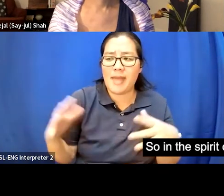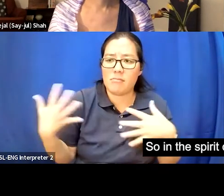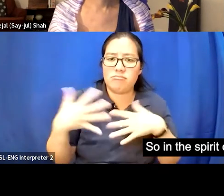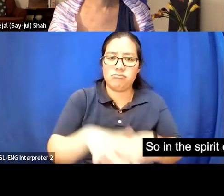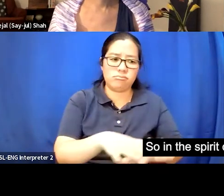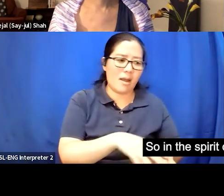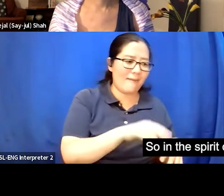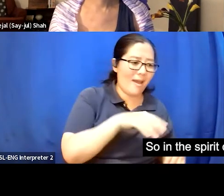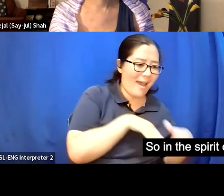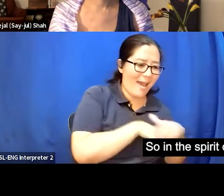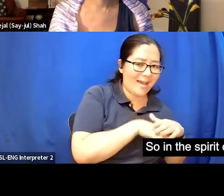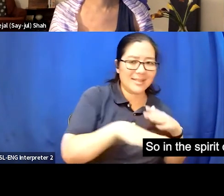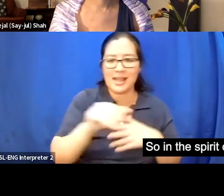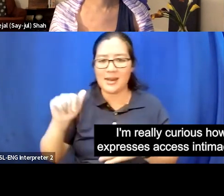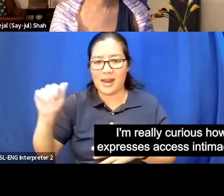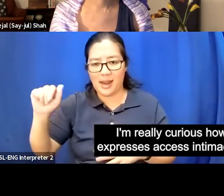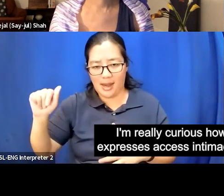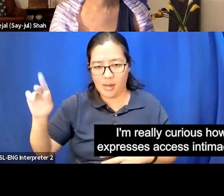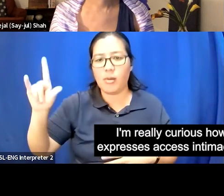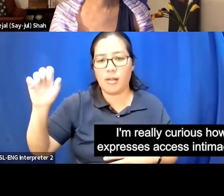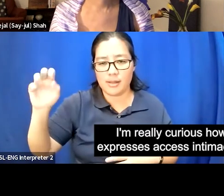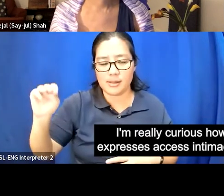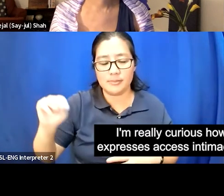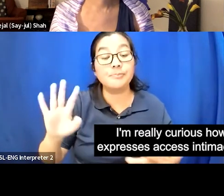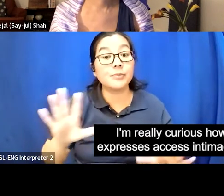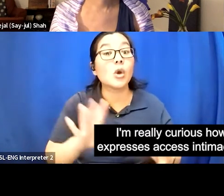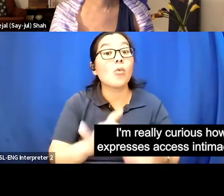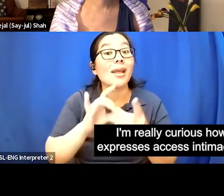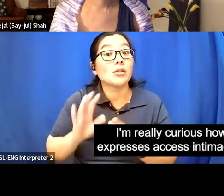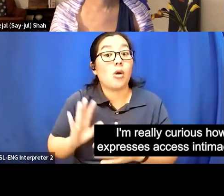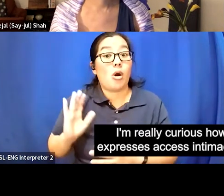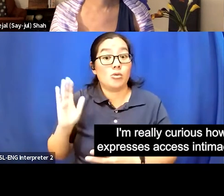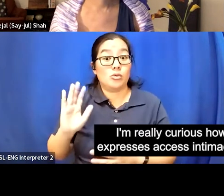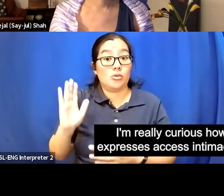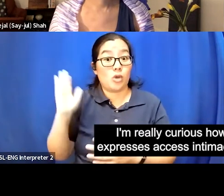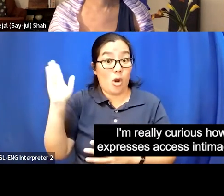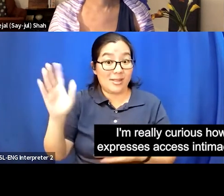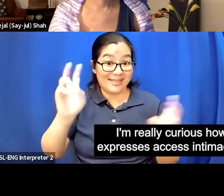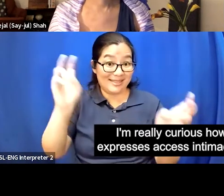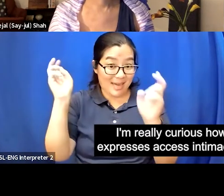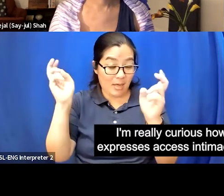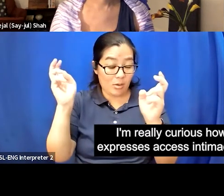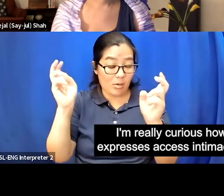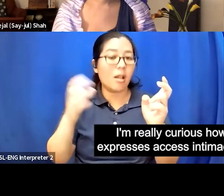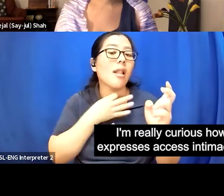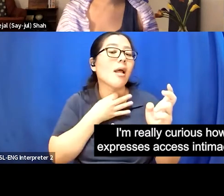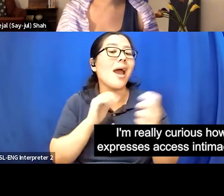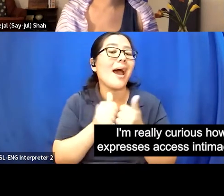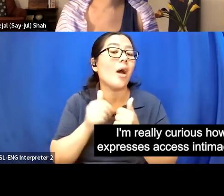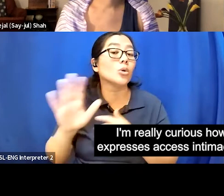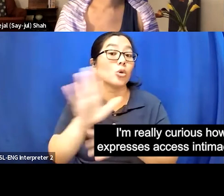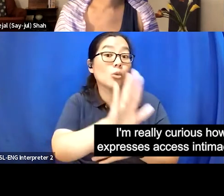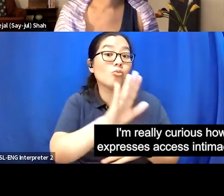in the spirit of our talk's title, I'm really curious how your writing not only expresses access intimacy, but